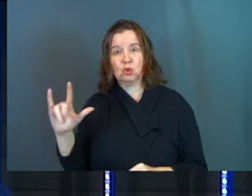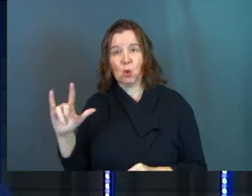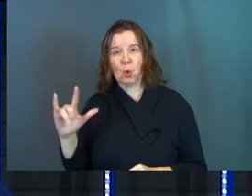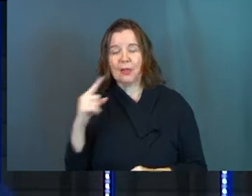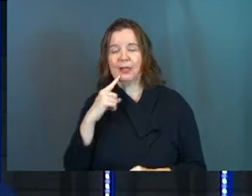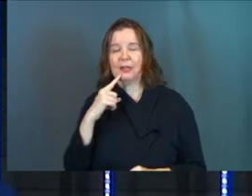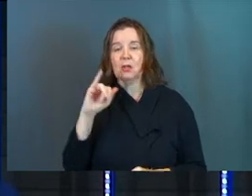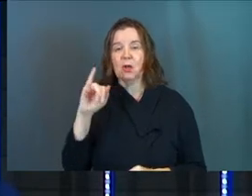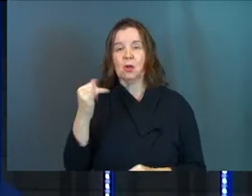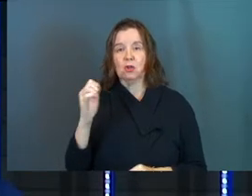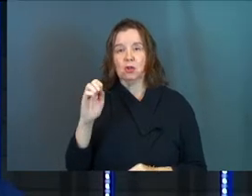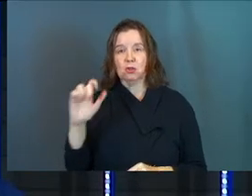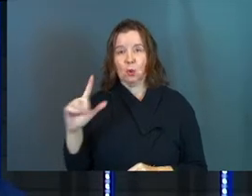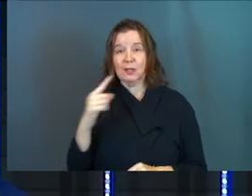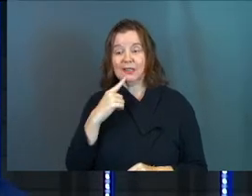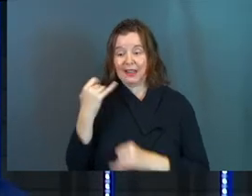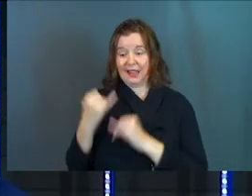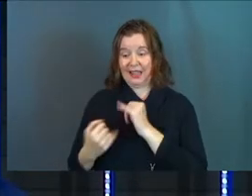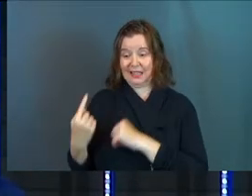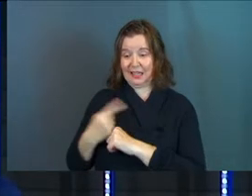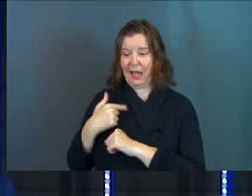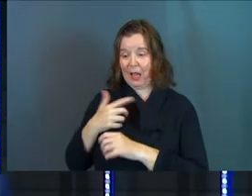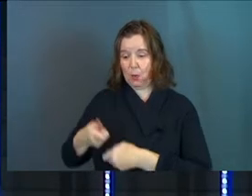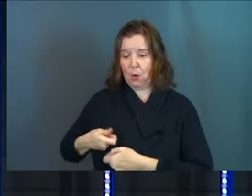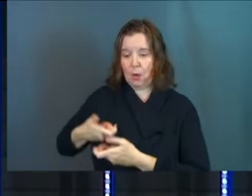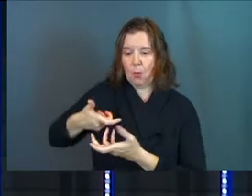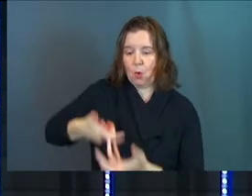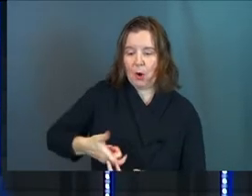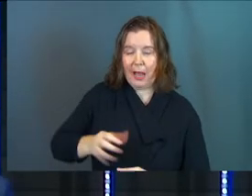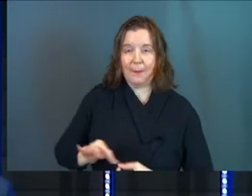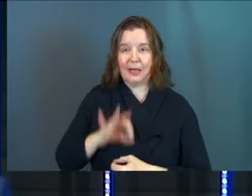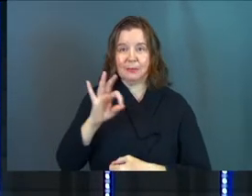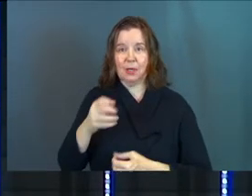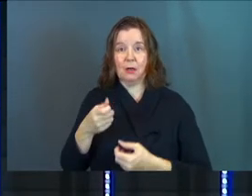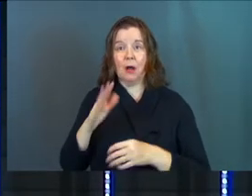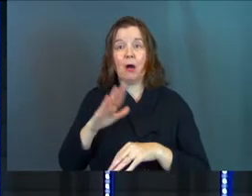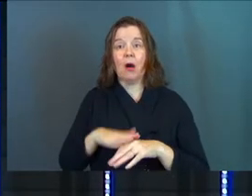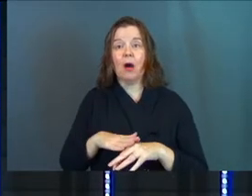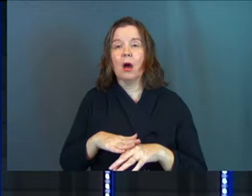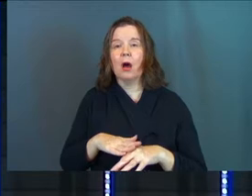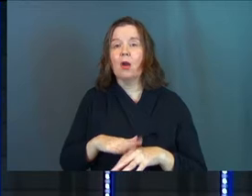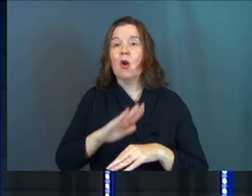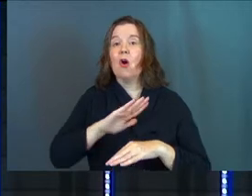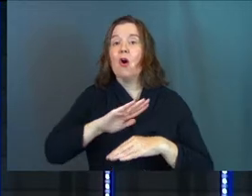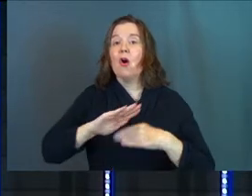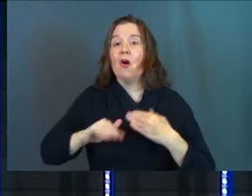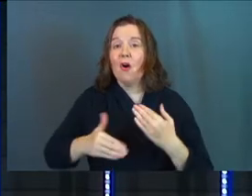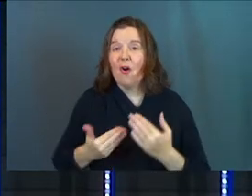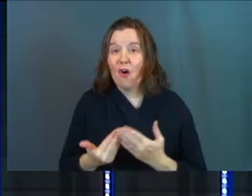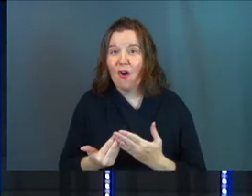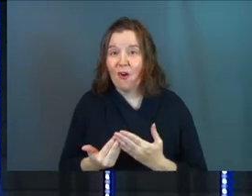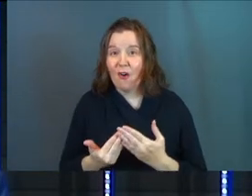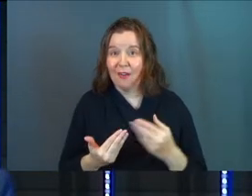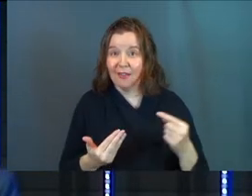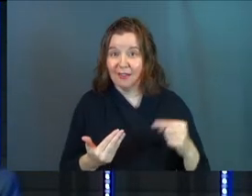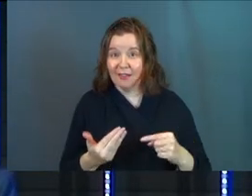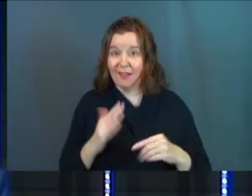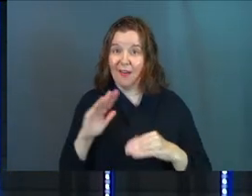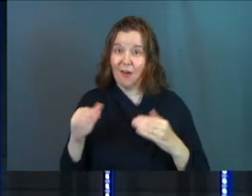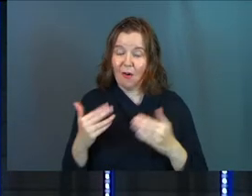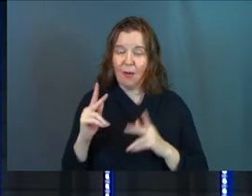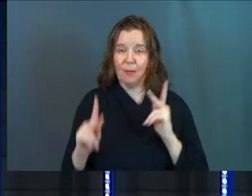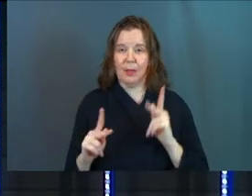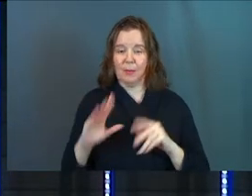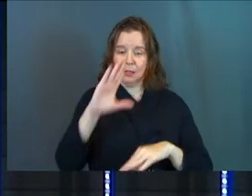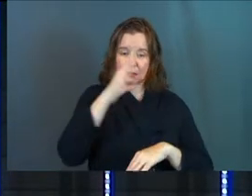into a sermon. Says, in these last days, God says, I will pour out my Spirit upon what? All people.